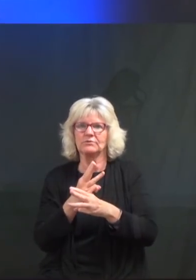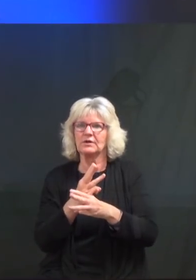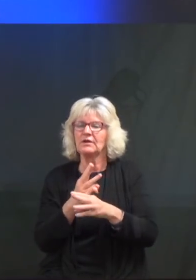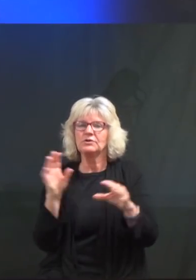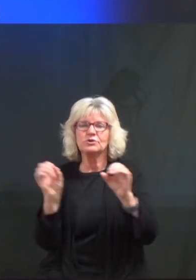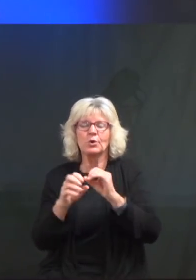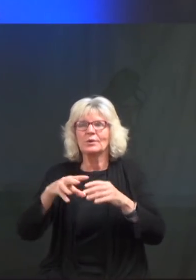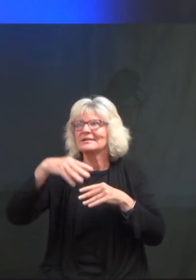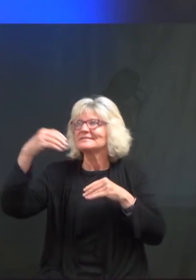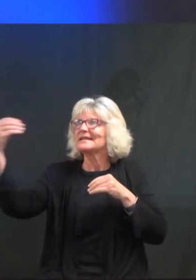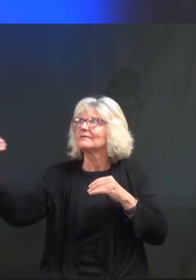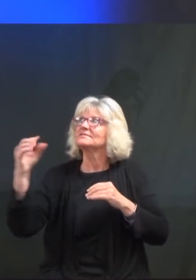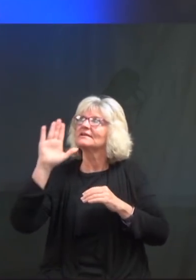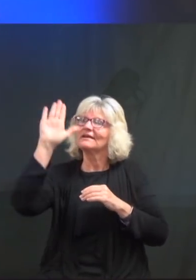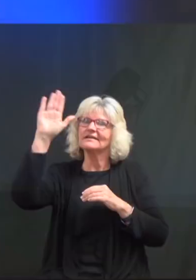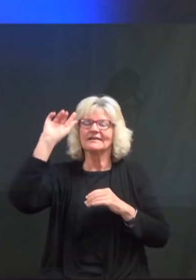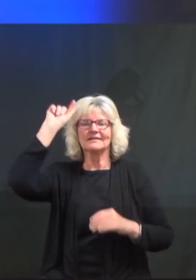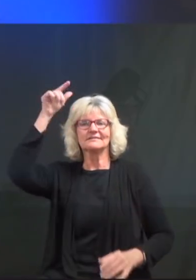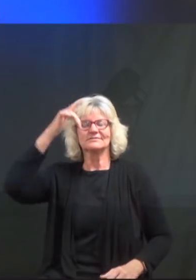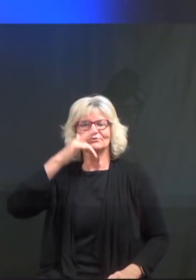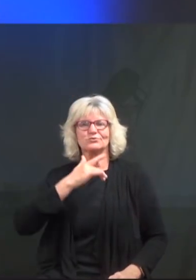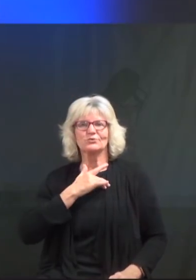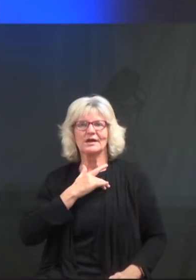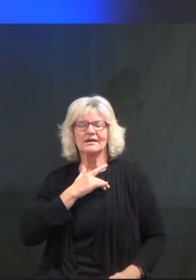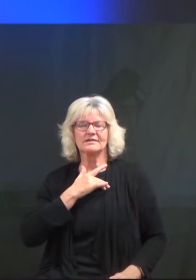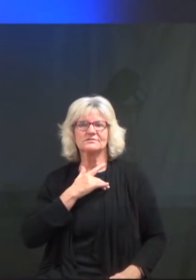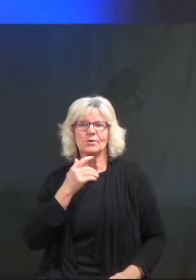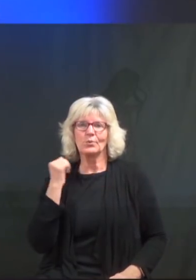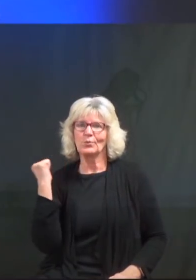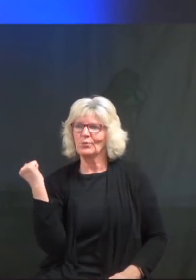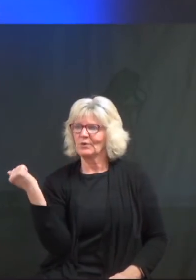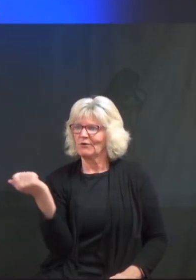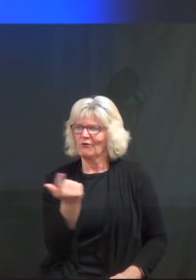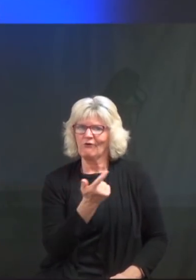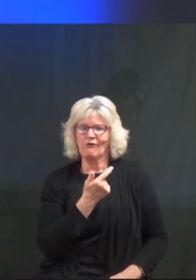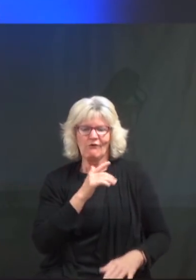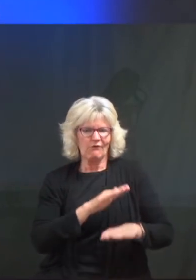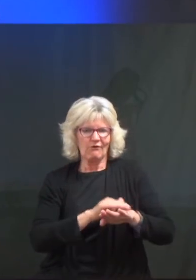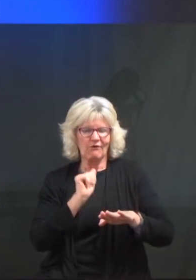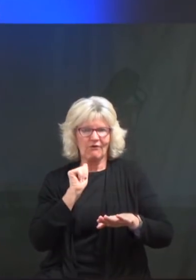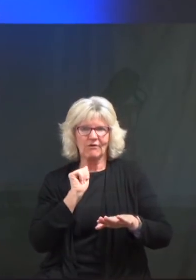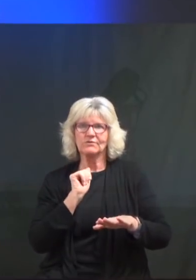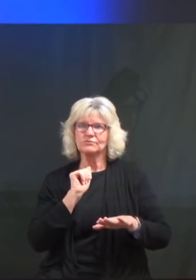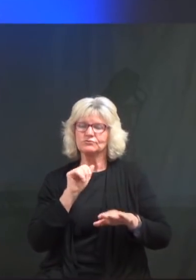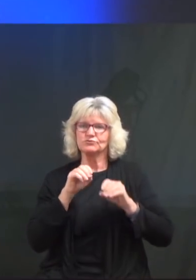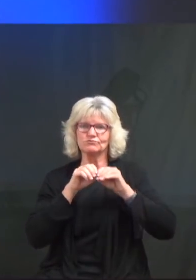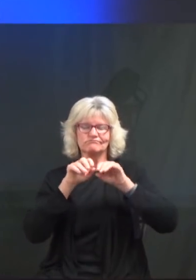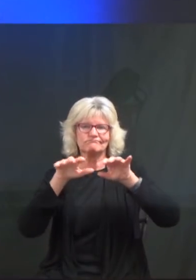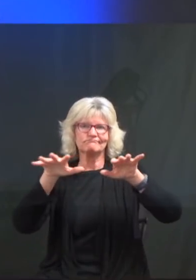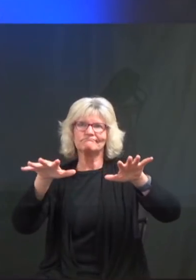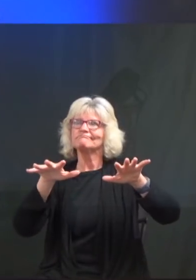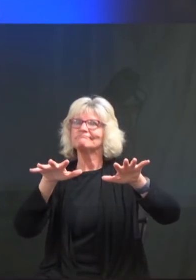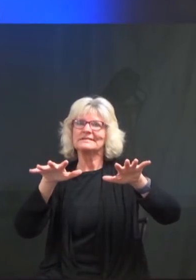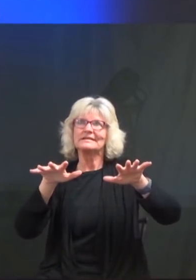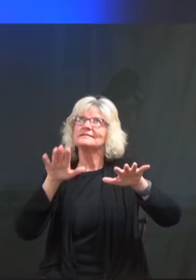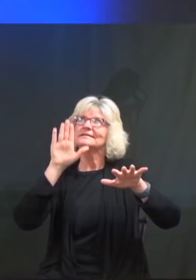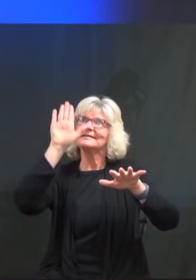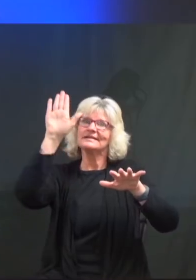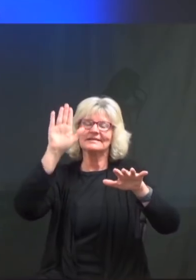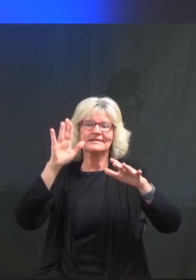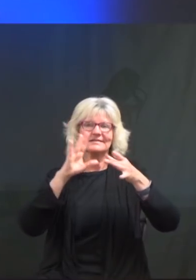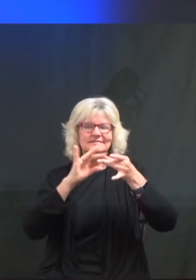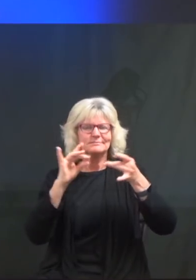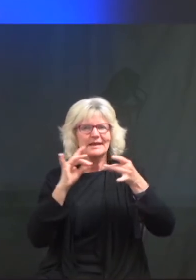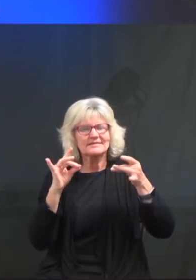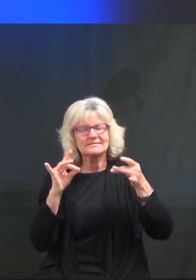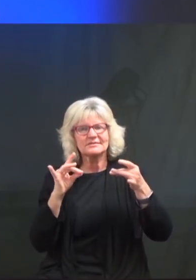his grace. We're all called to give this message. What is the message? All right, let's come back to our text and find out